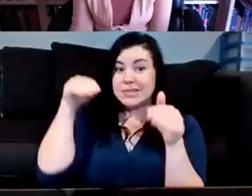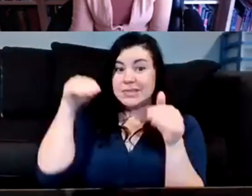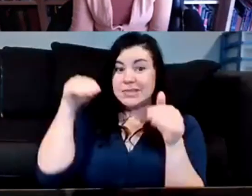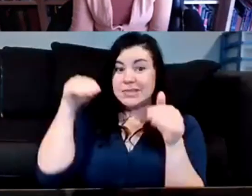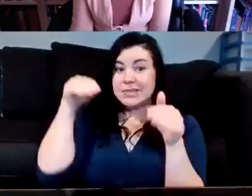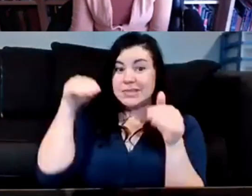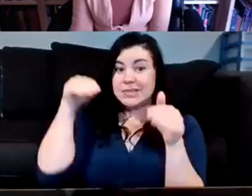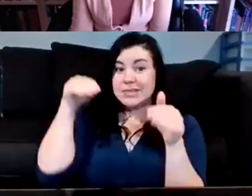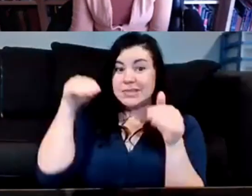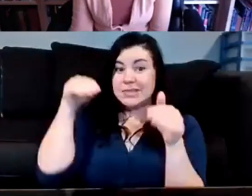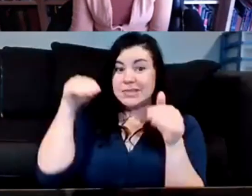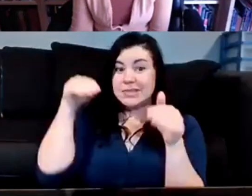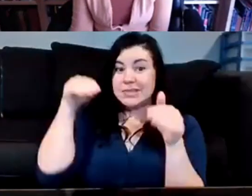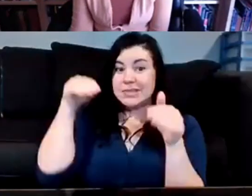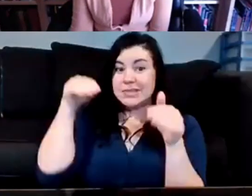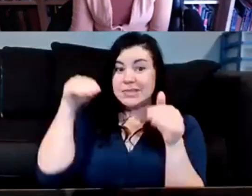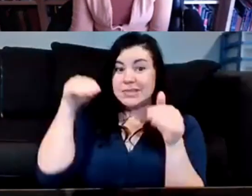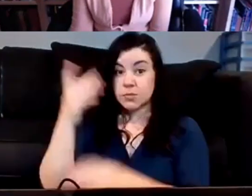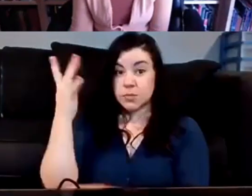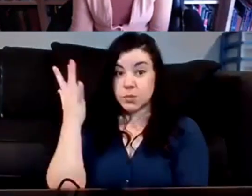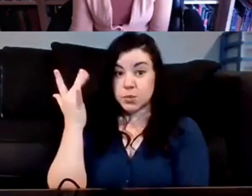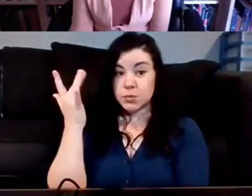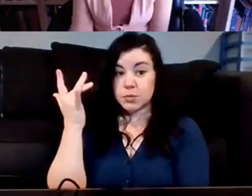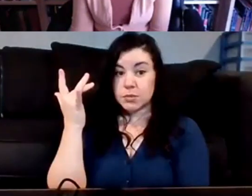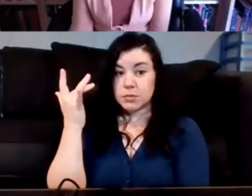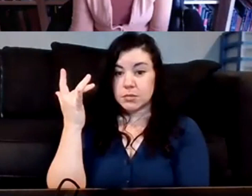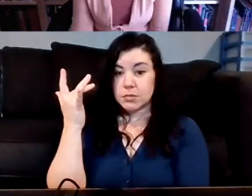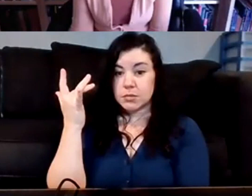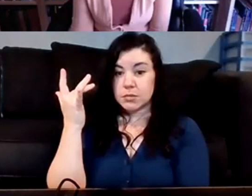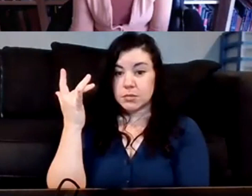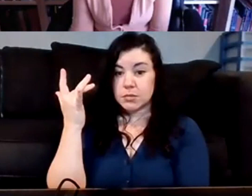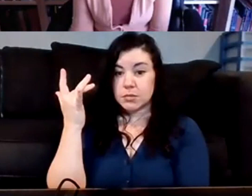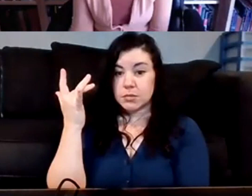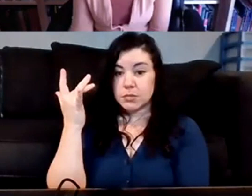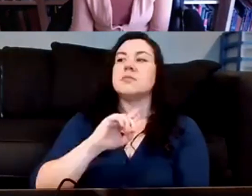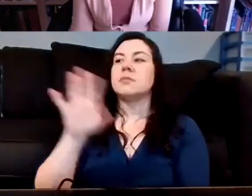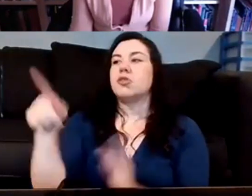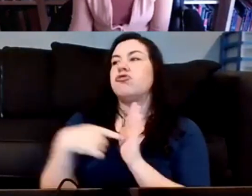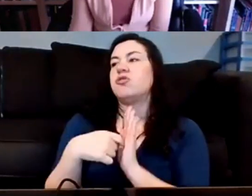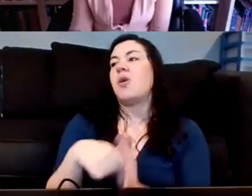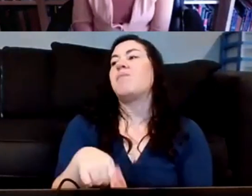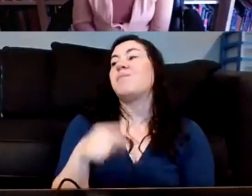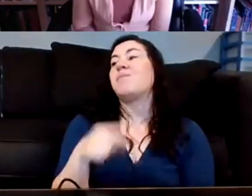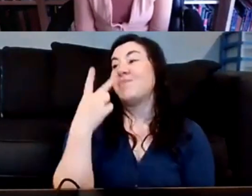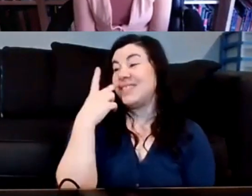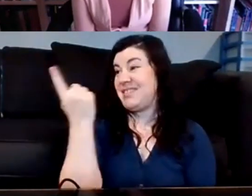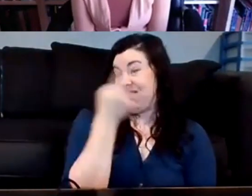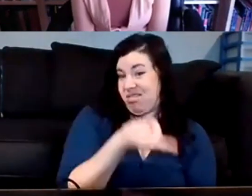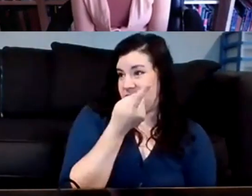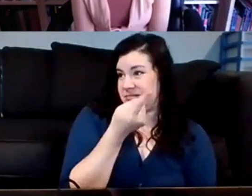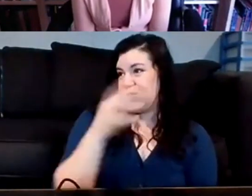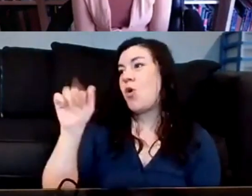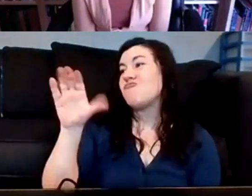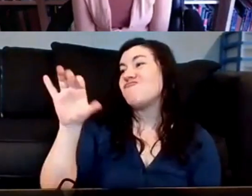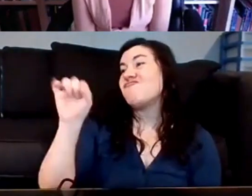allows the attention to be kind of like, well, see, that's what racism is. Racism only looks like this. Racism